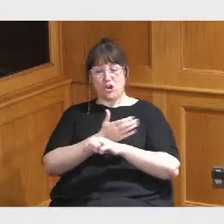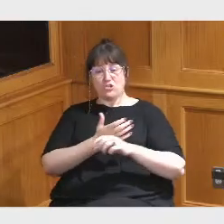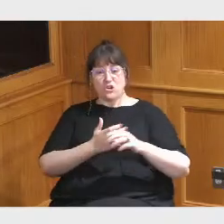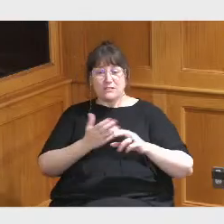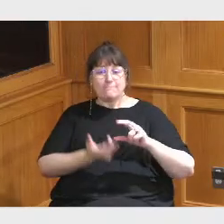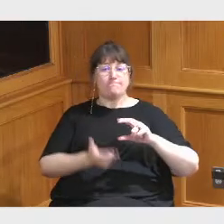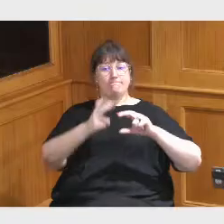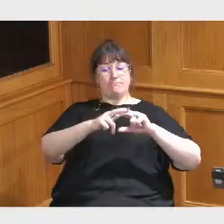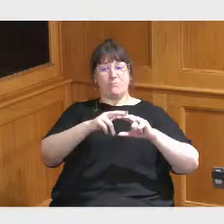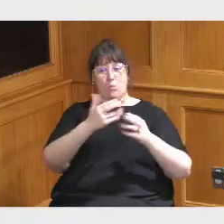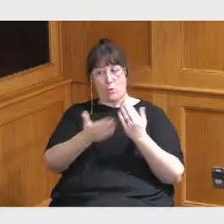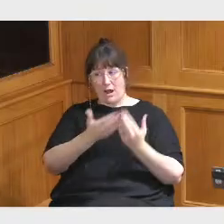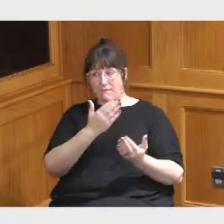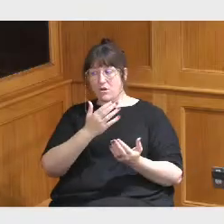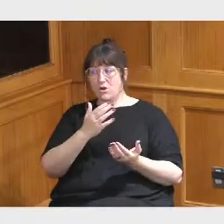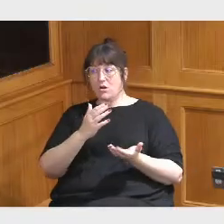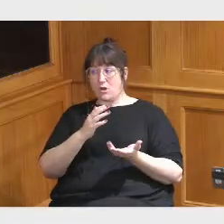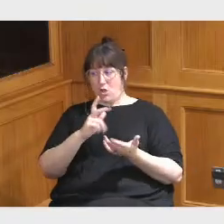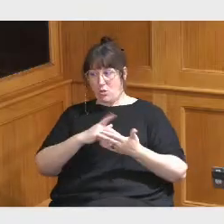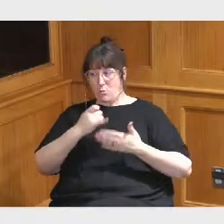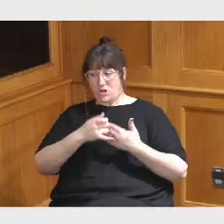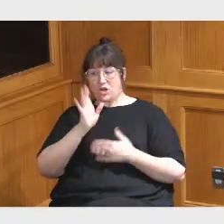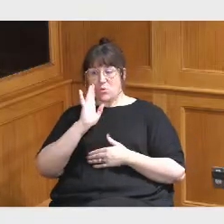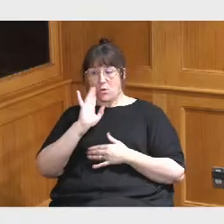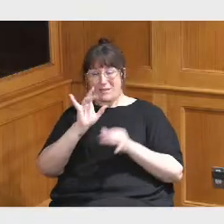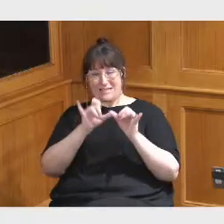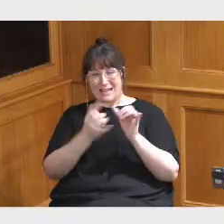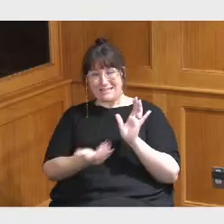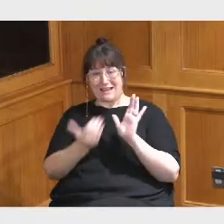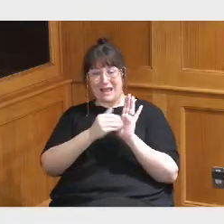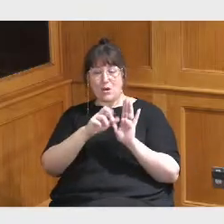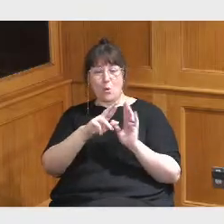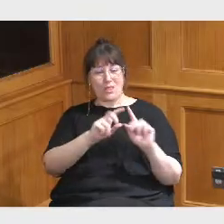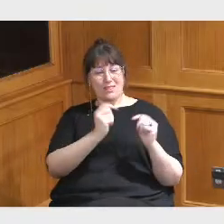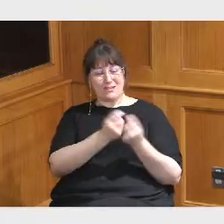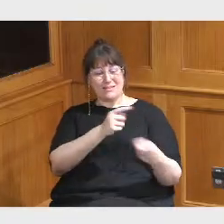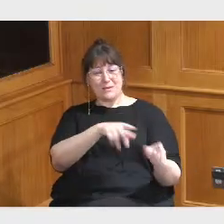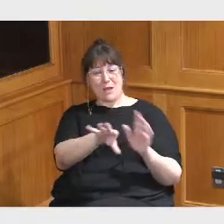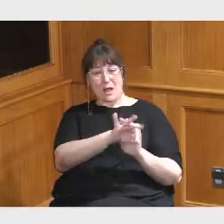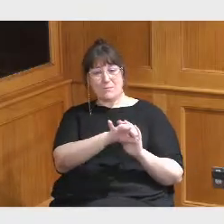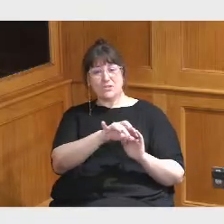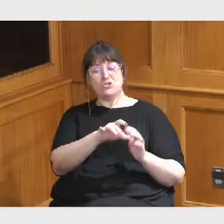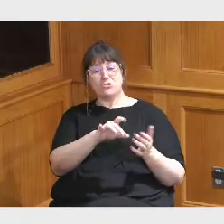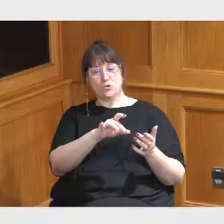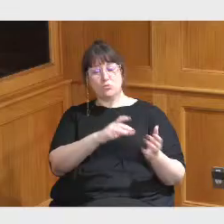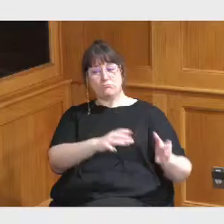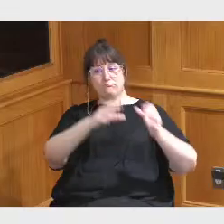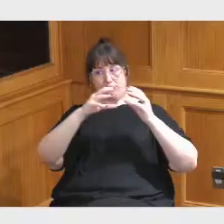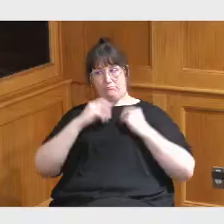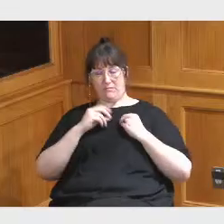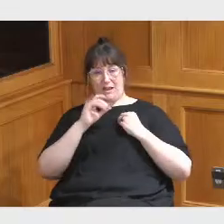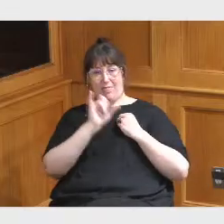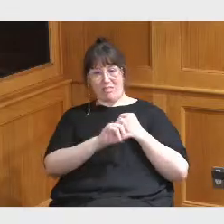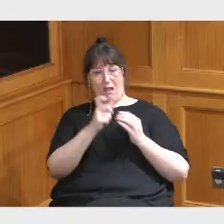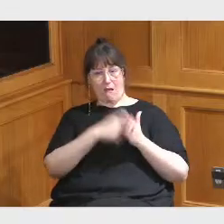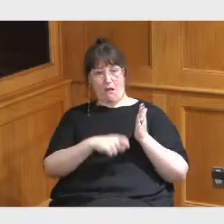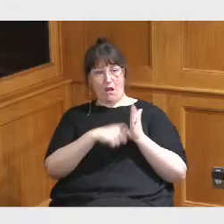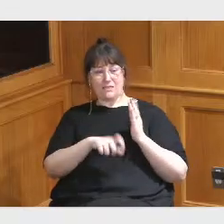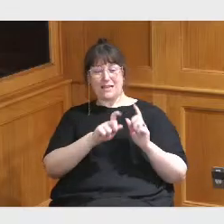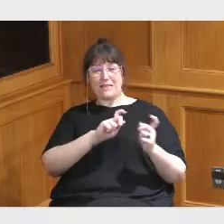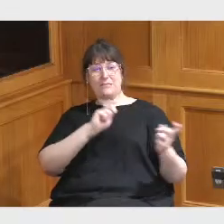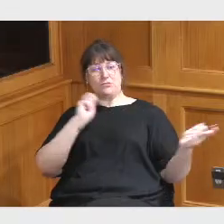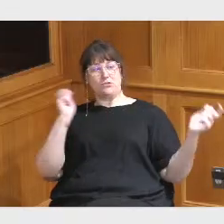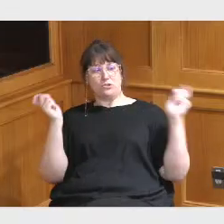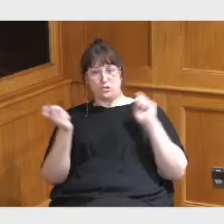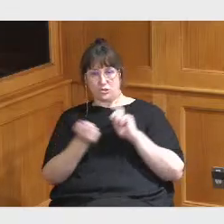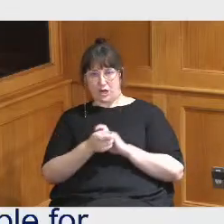overruns, the project either gets resized or the team has the option of picking those costs up, which is an enormous change from